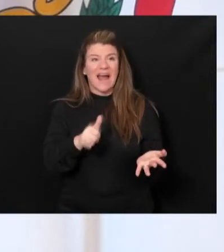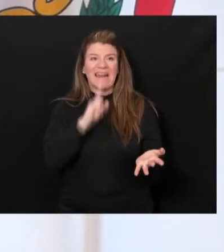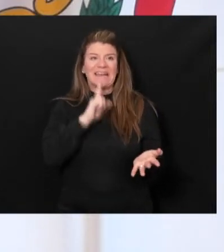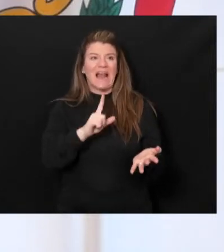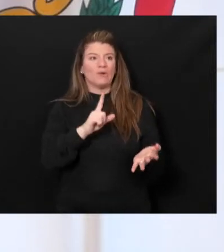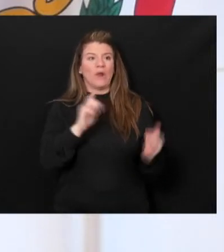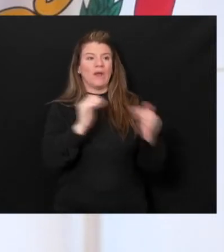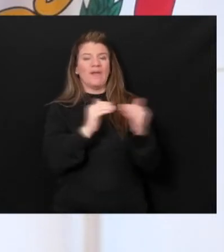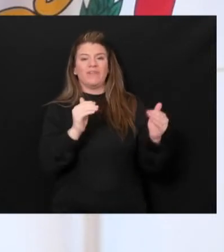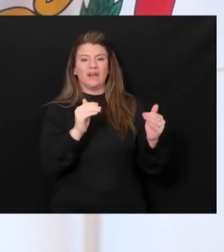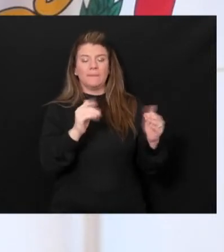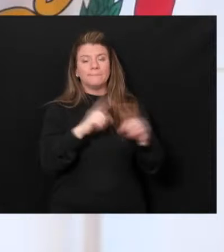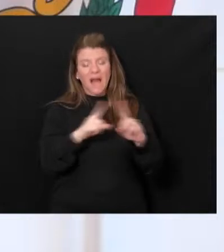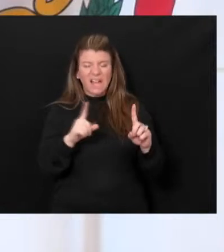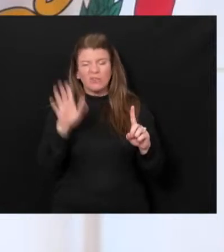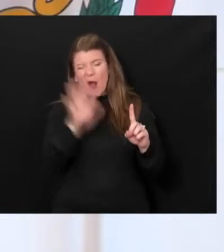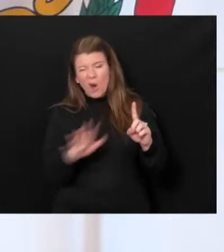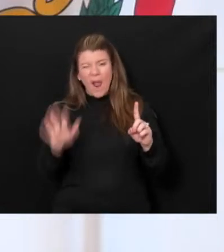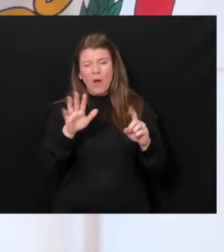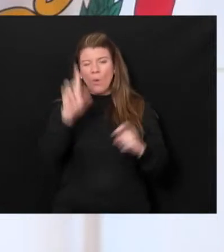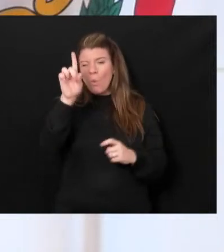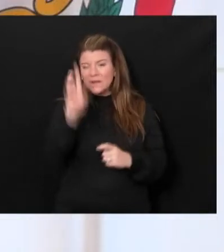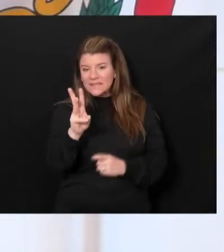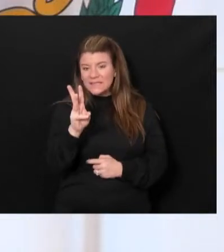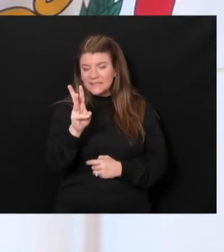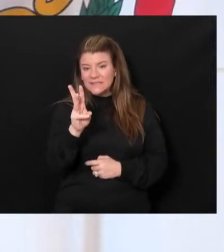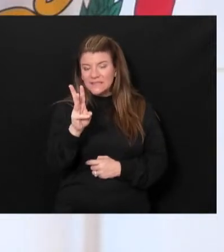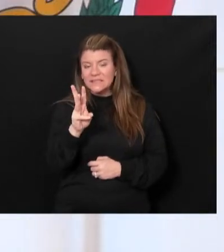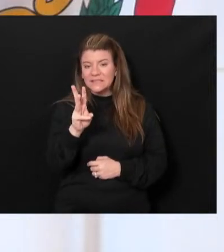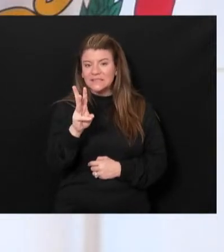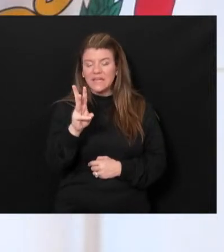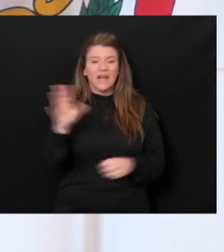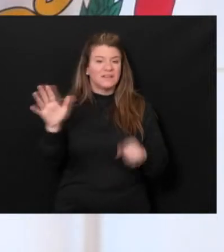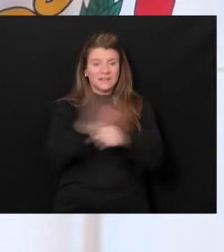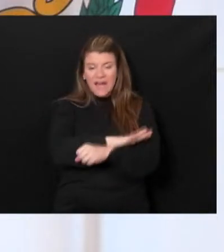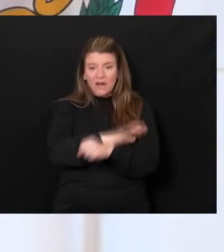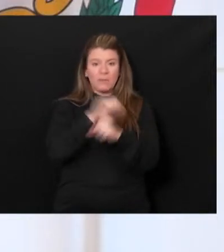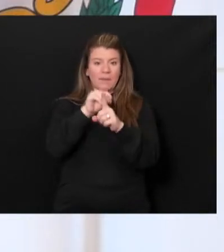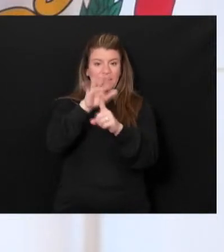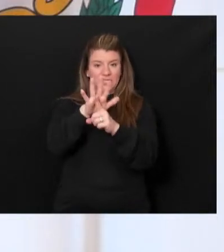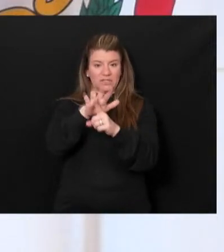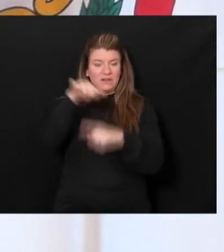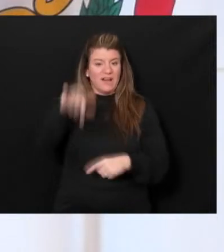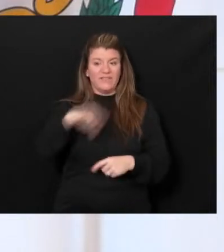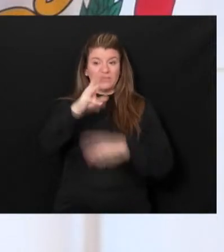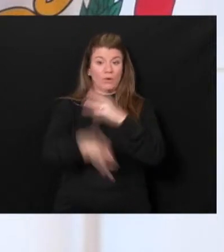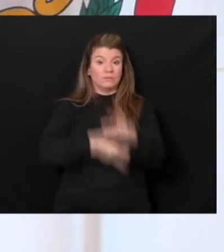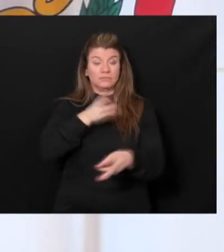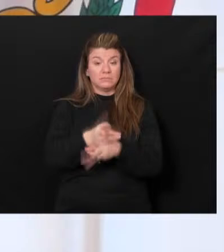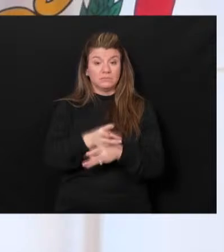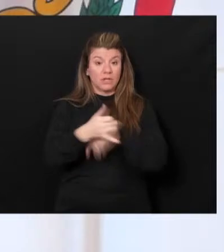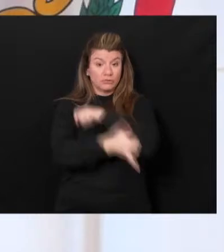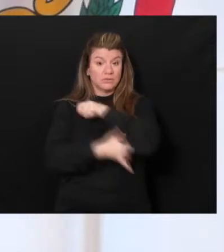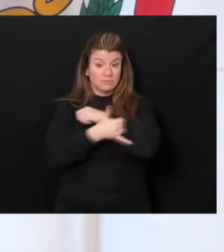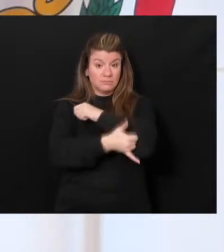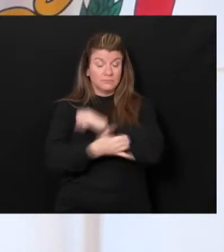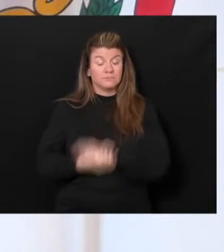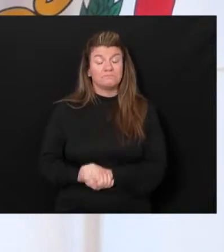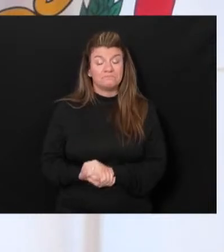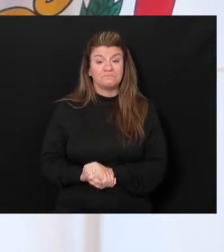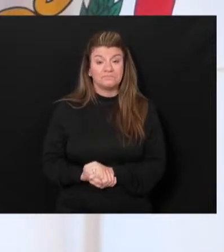but it's right at 1/6 of the entire population of this entire country.